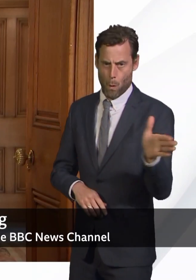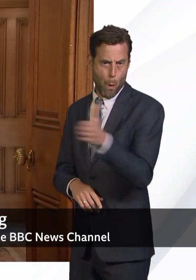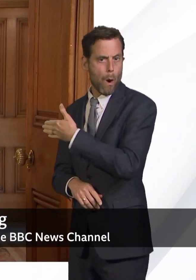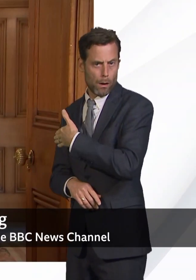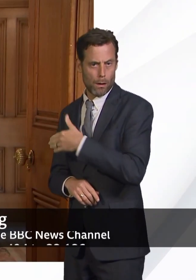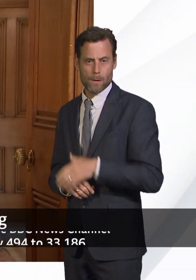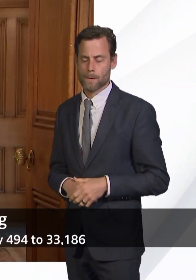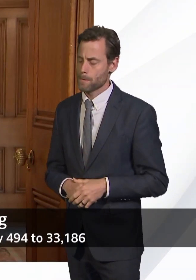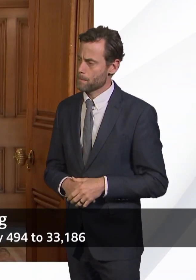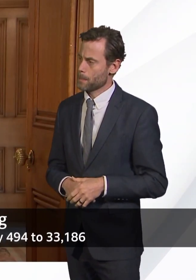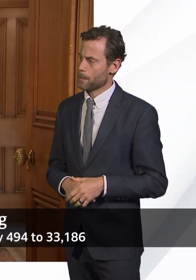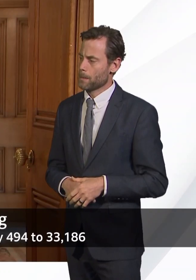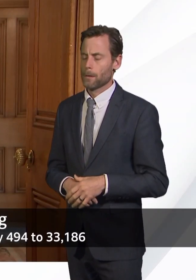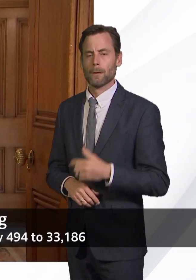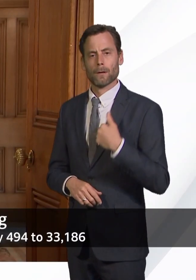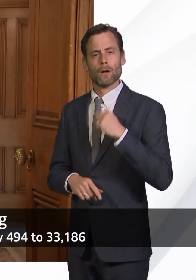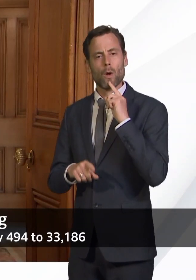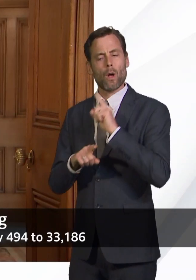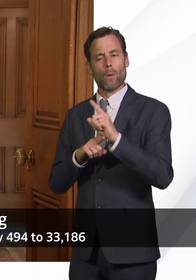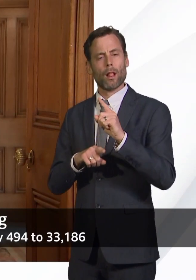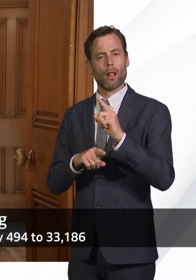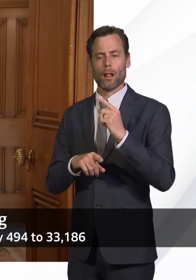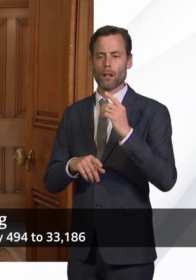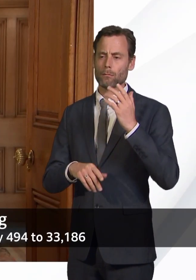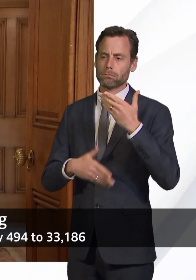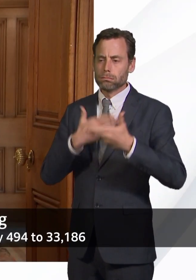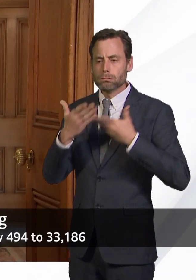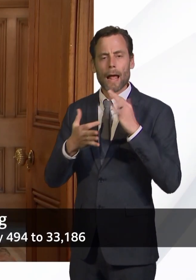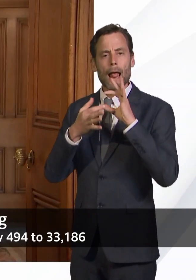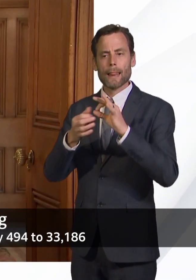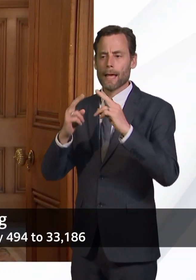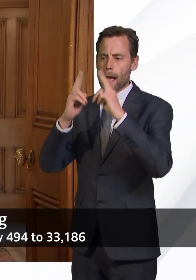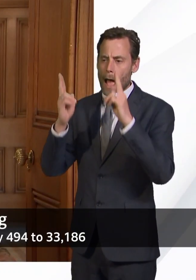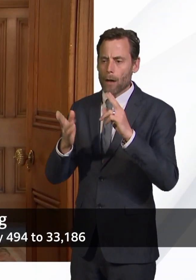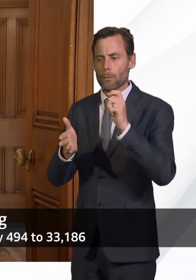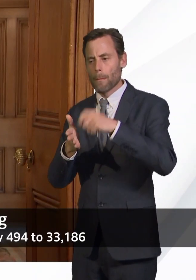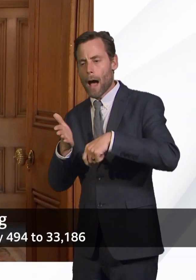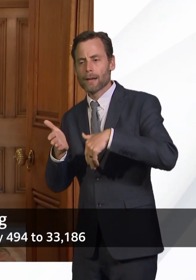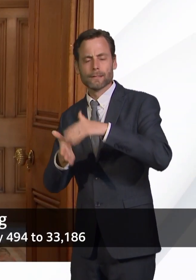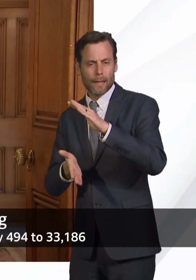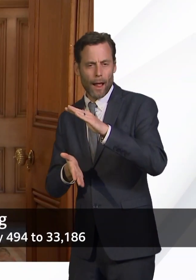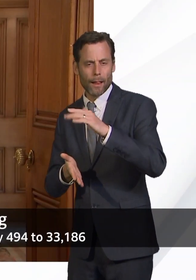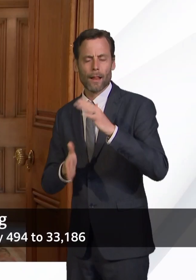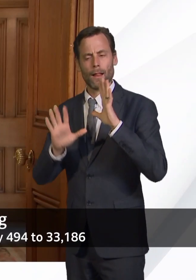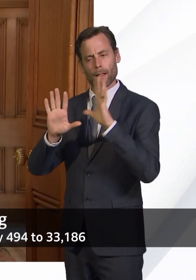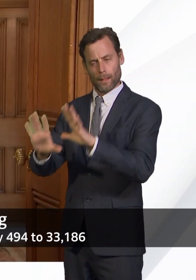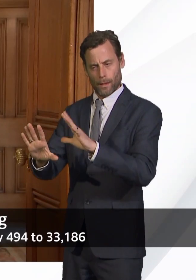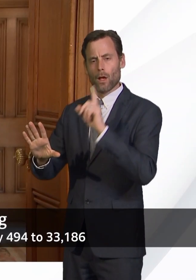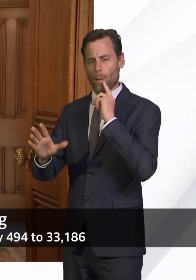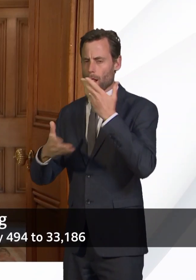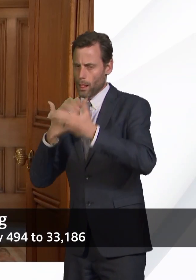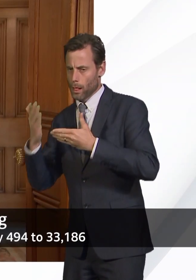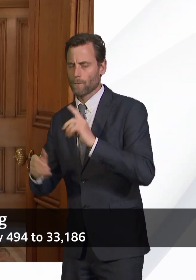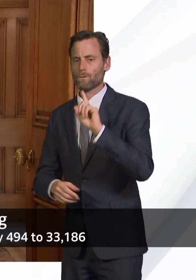Before turning to the housing market, I want to remind people of how we will address this phase of our